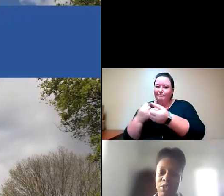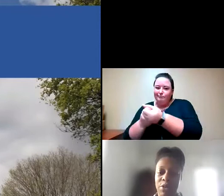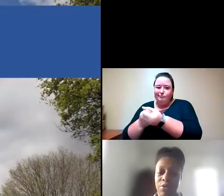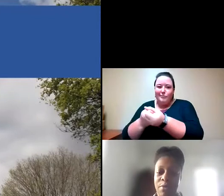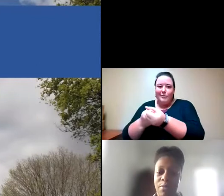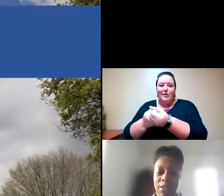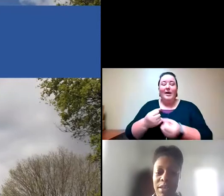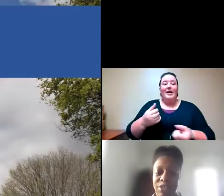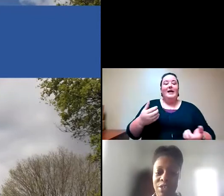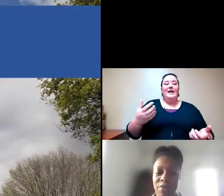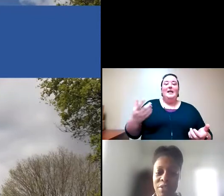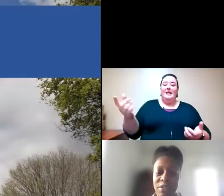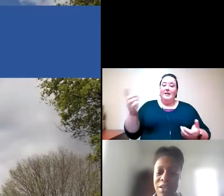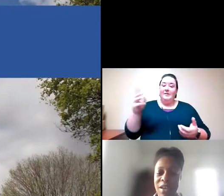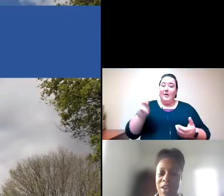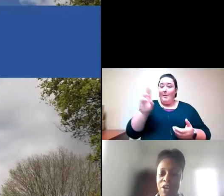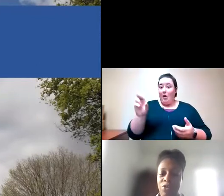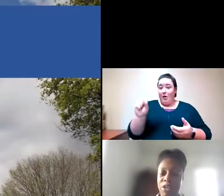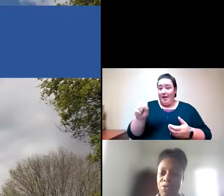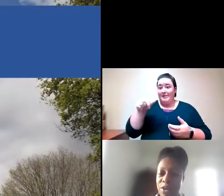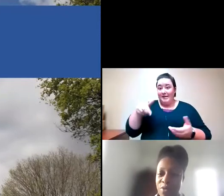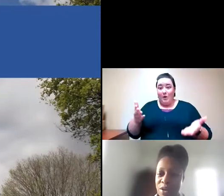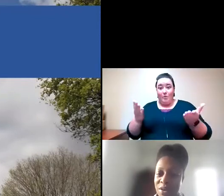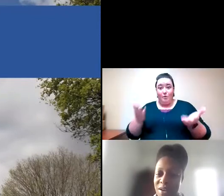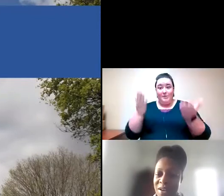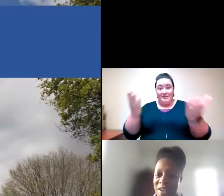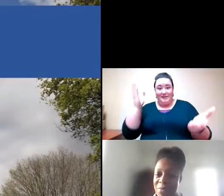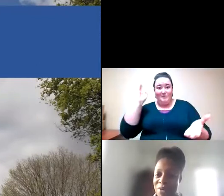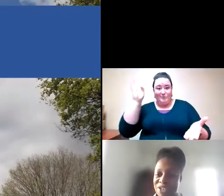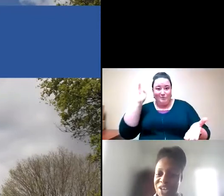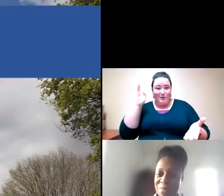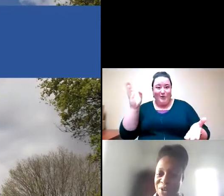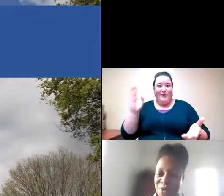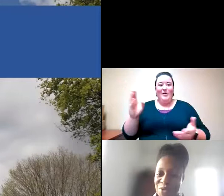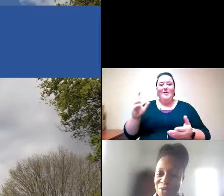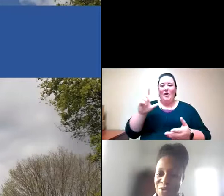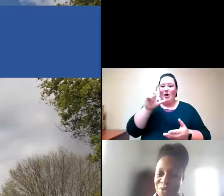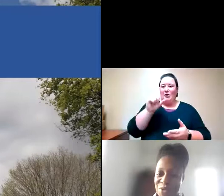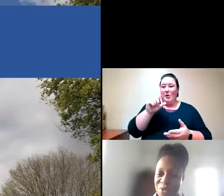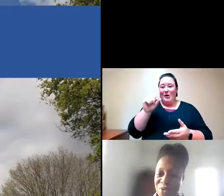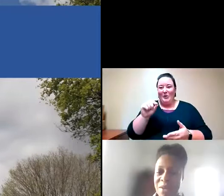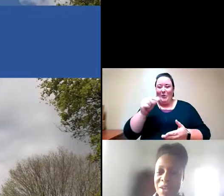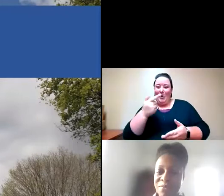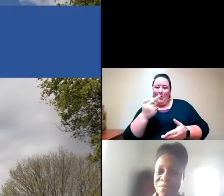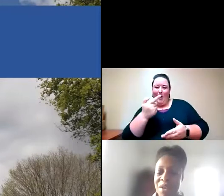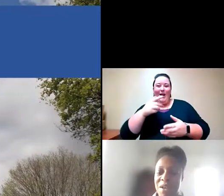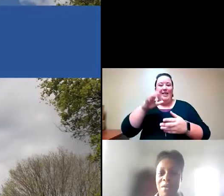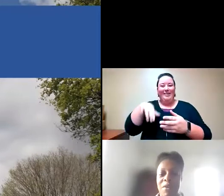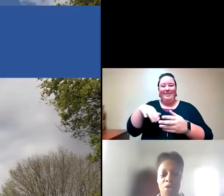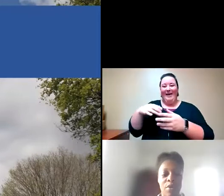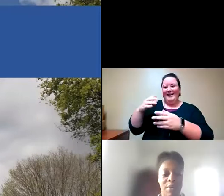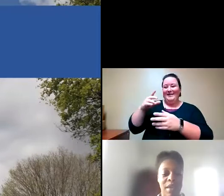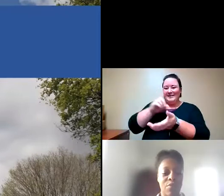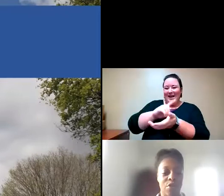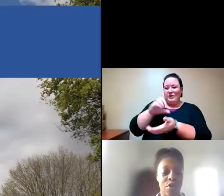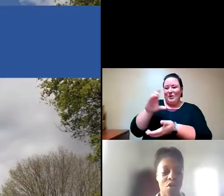course, Michigan Rehabilitation Services in our 2021 MRS Champion Award, Dr. Okunlami. Before